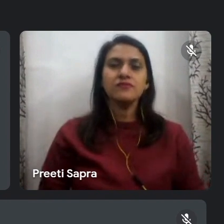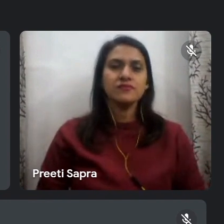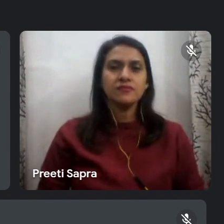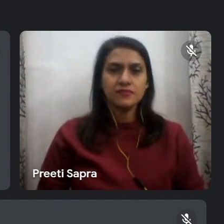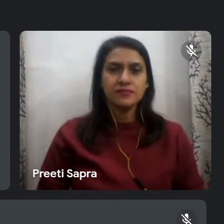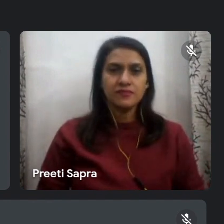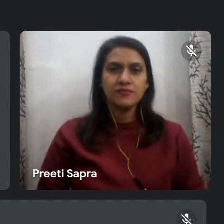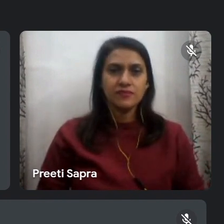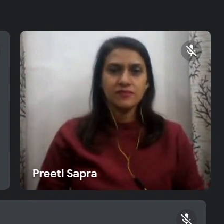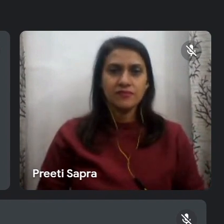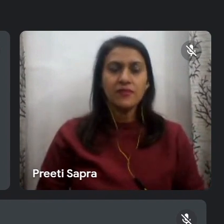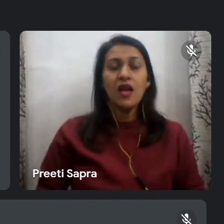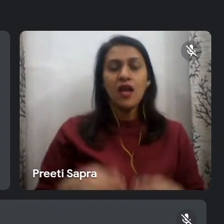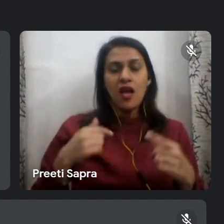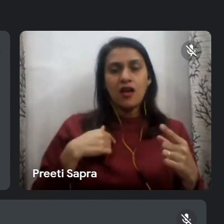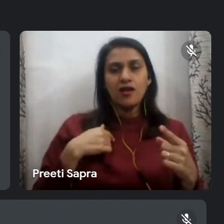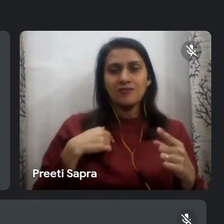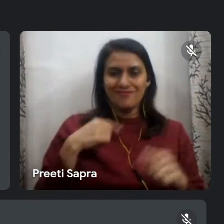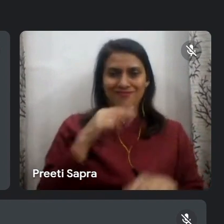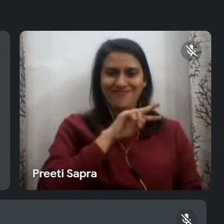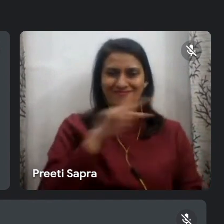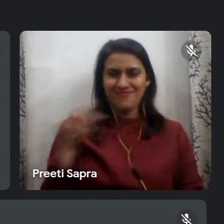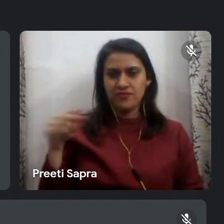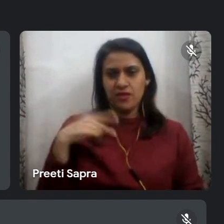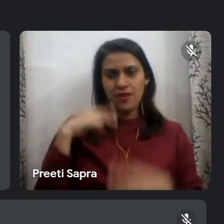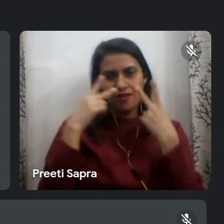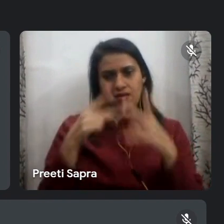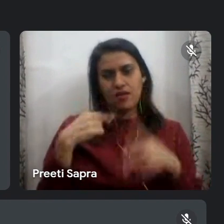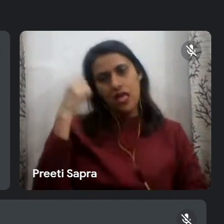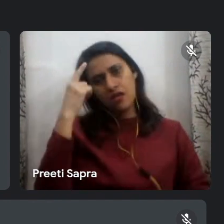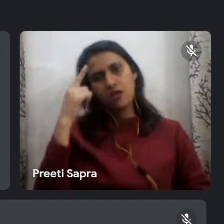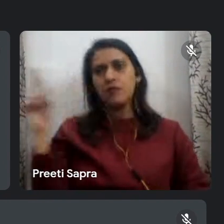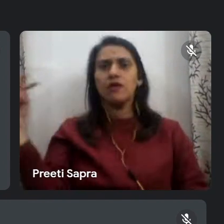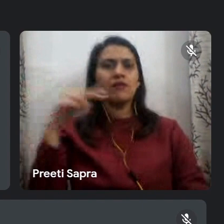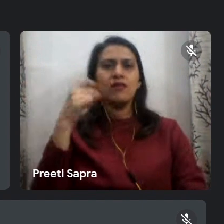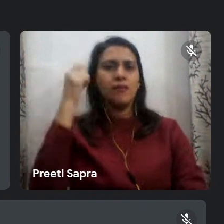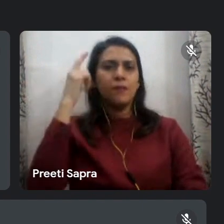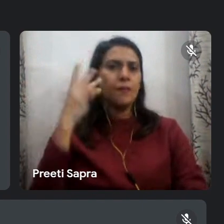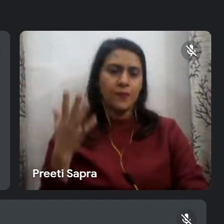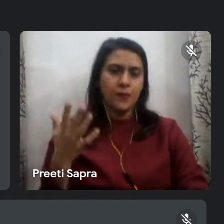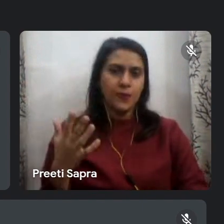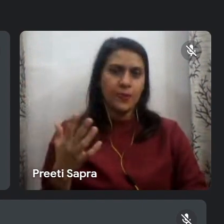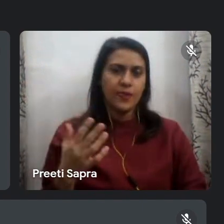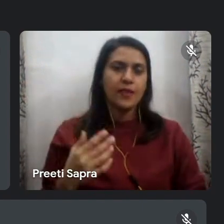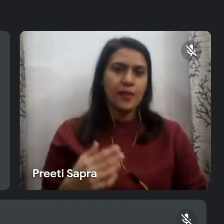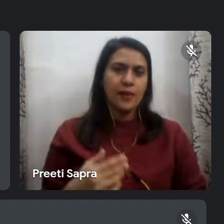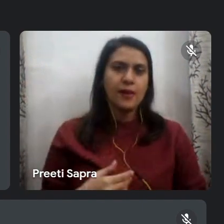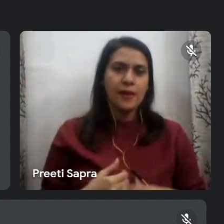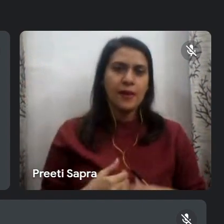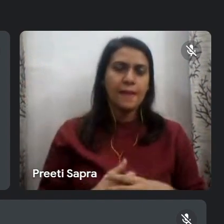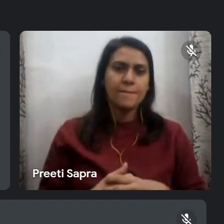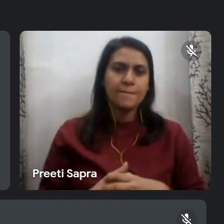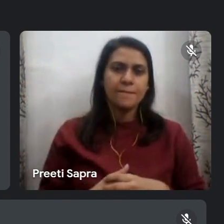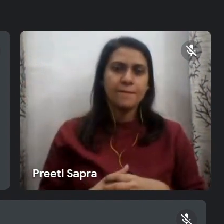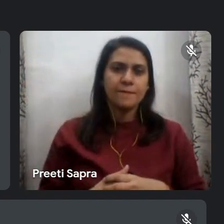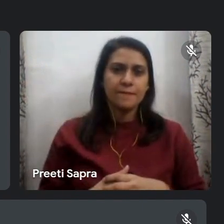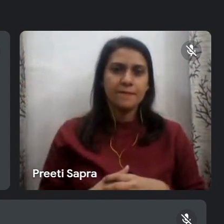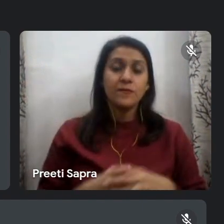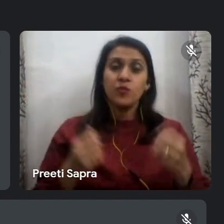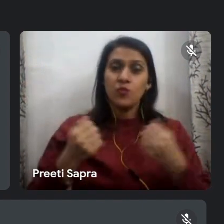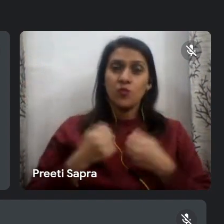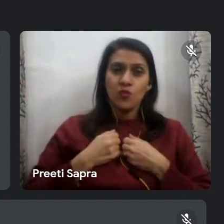I perfectly understood it. So it was me trying to sort of juggle in a world of my